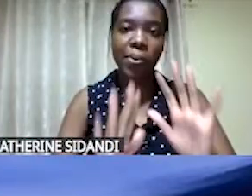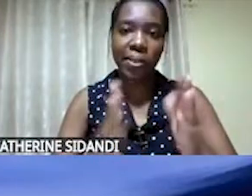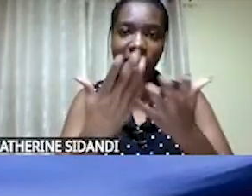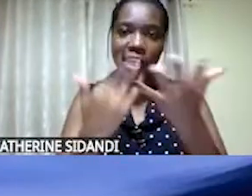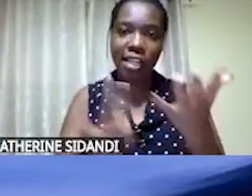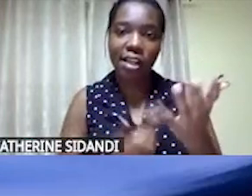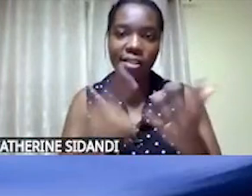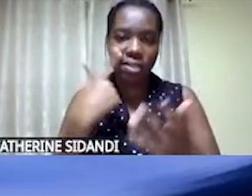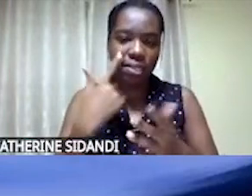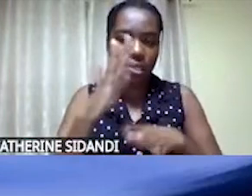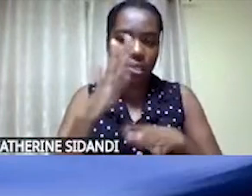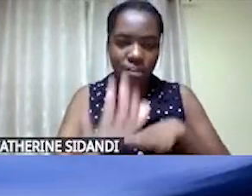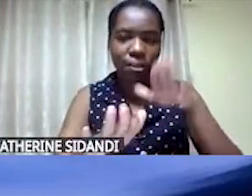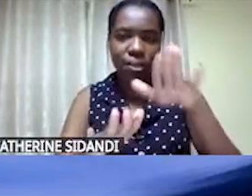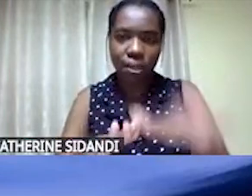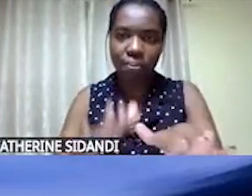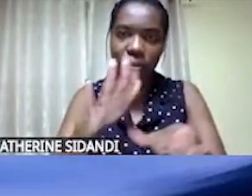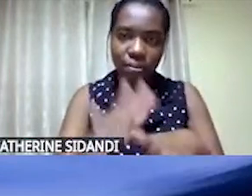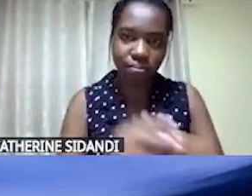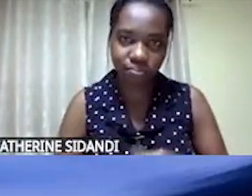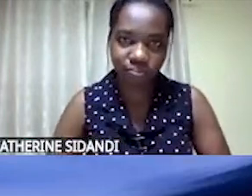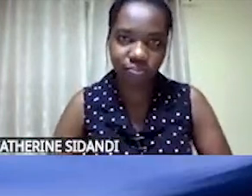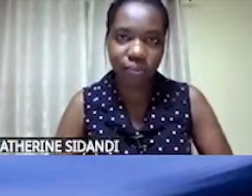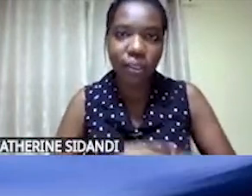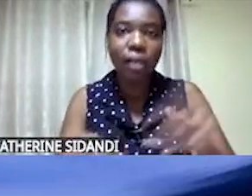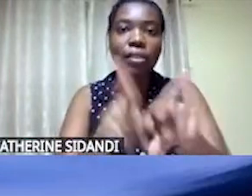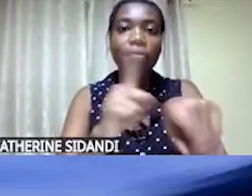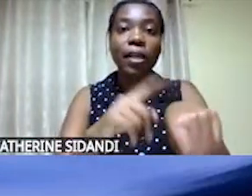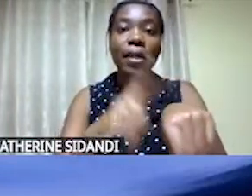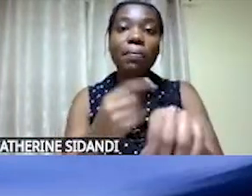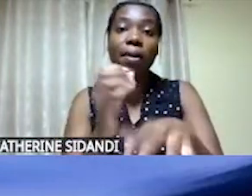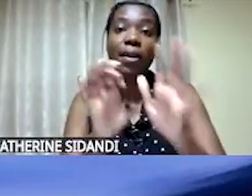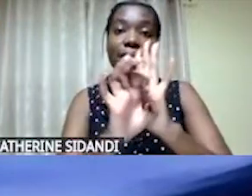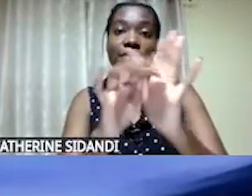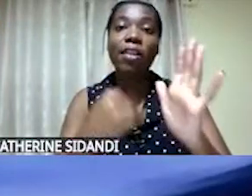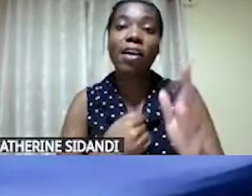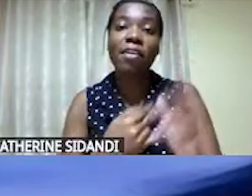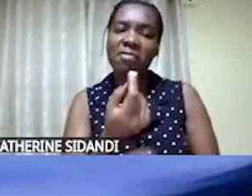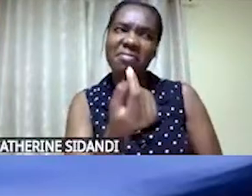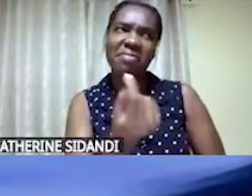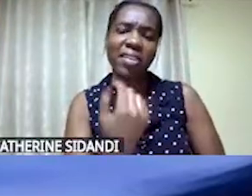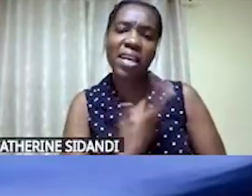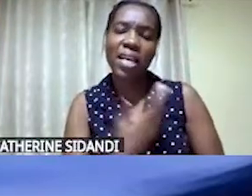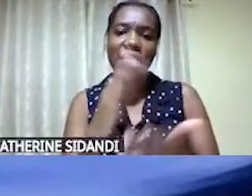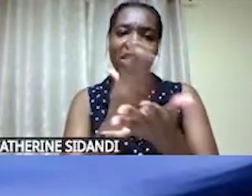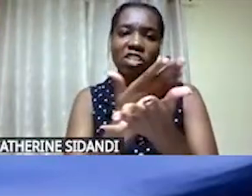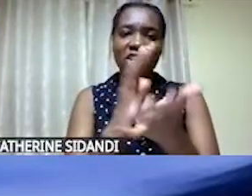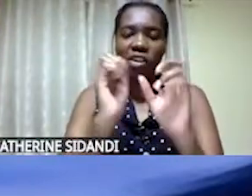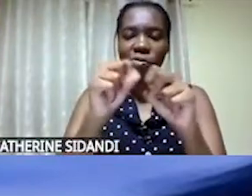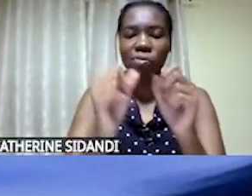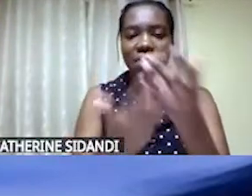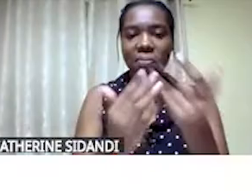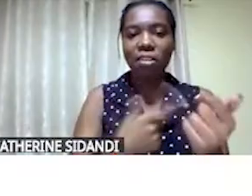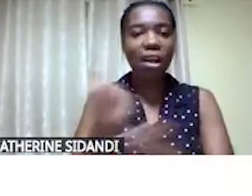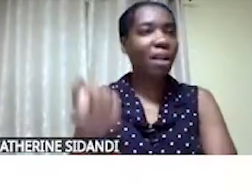step. As well, share a few examples here and there that are going to help us, or just have a better understanding